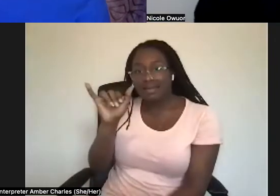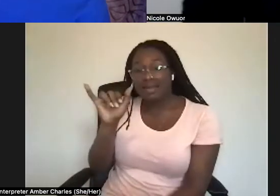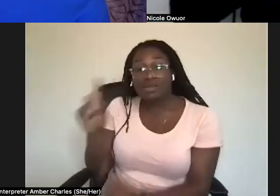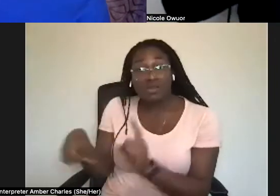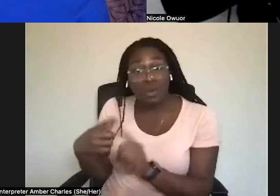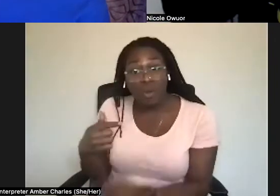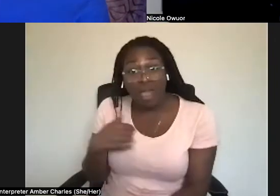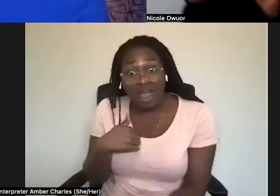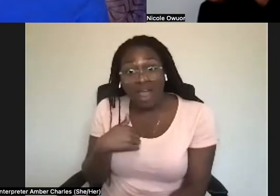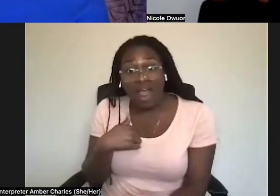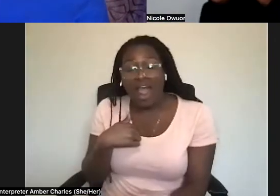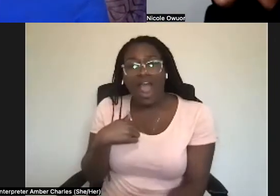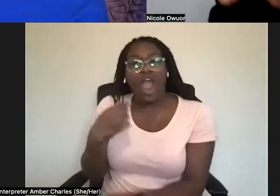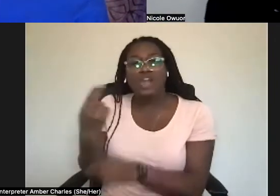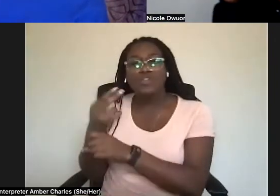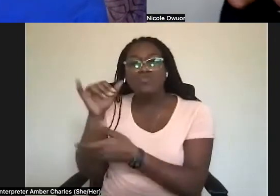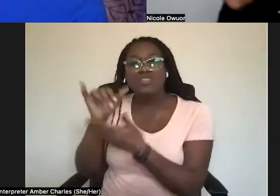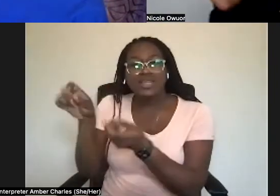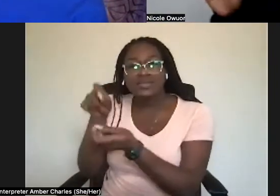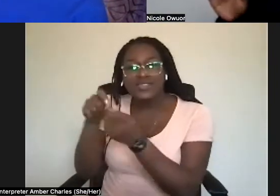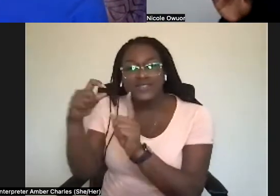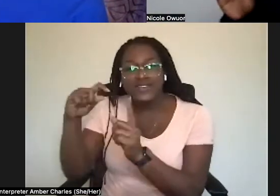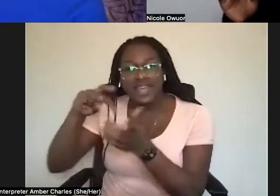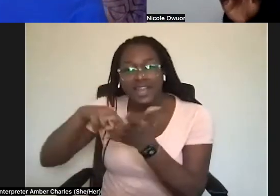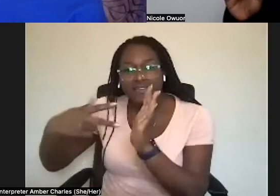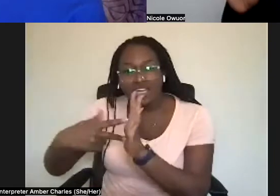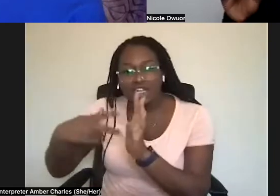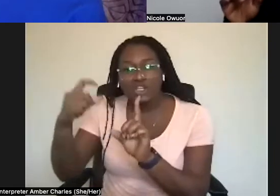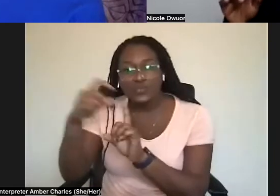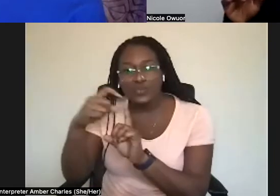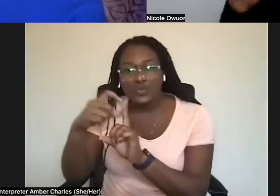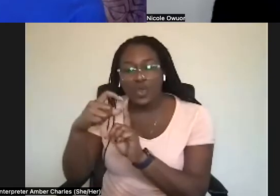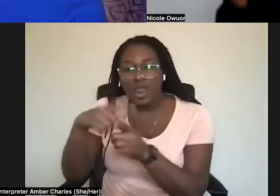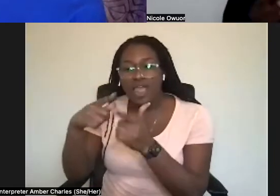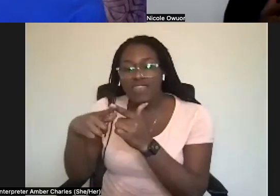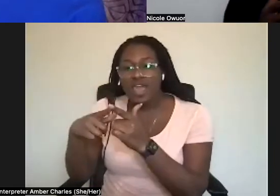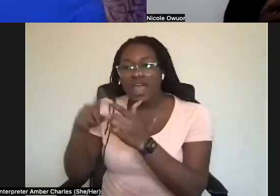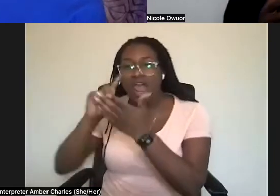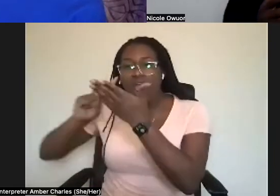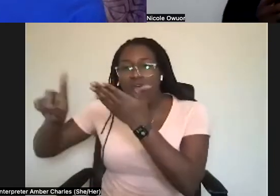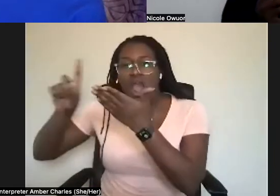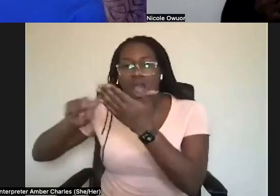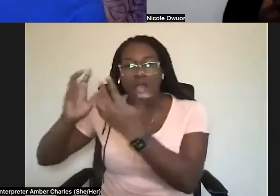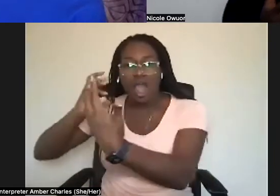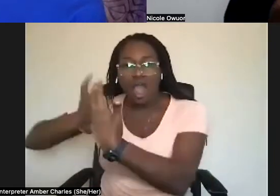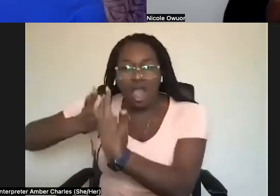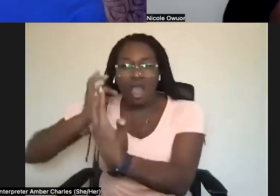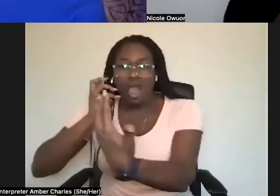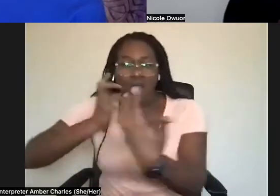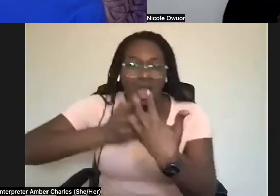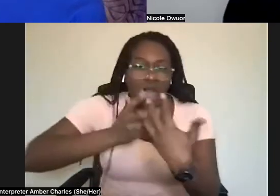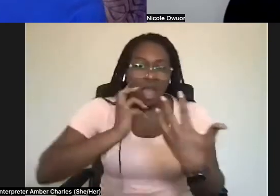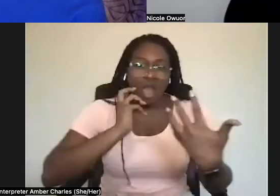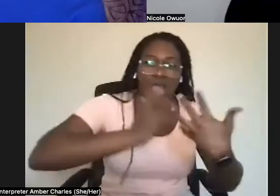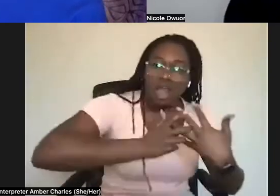the definition and I started mapping that to other people and other stories that I might not have